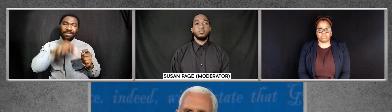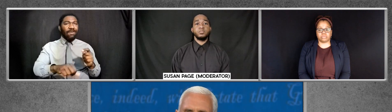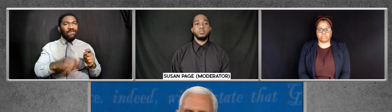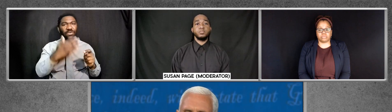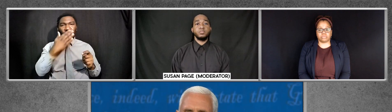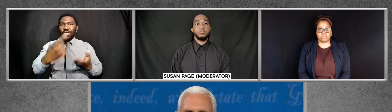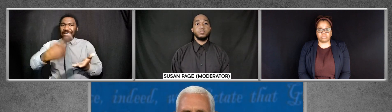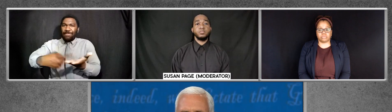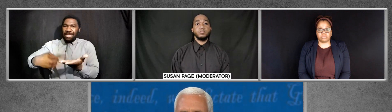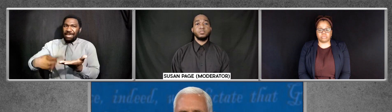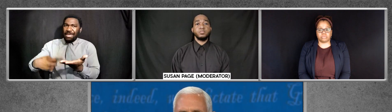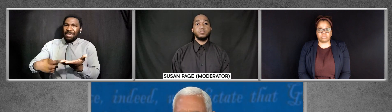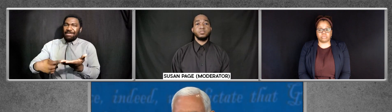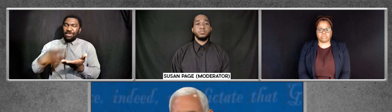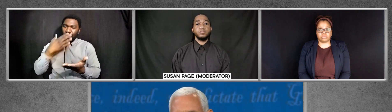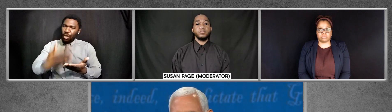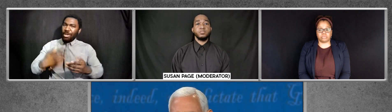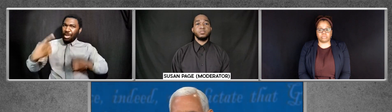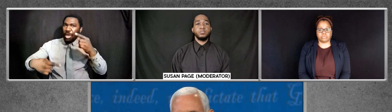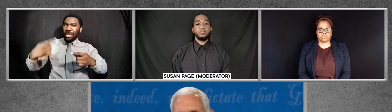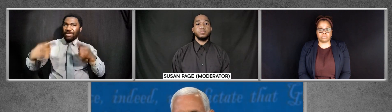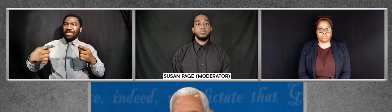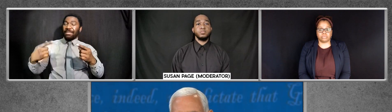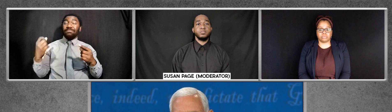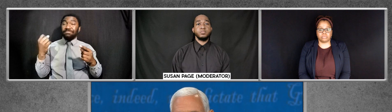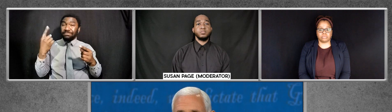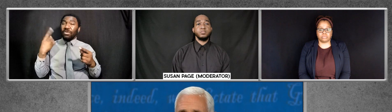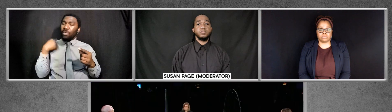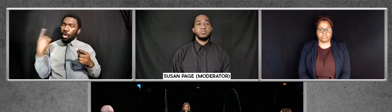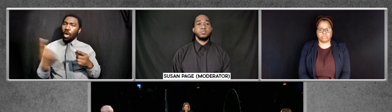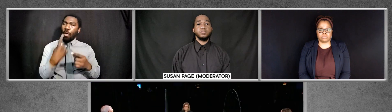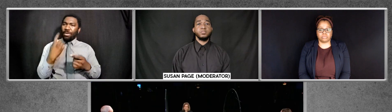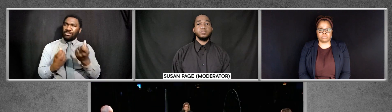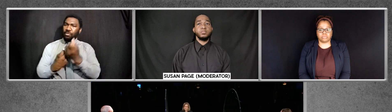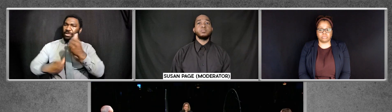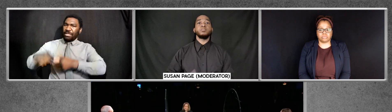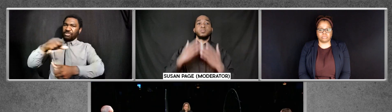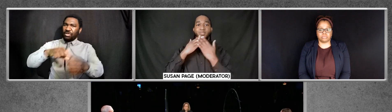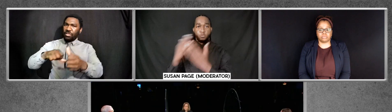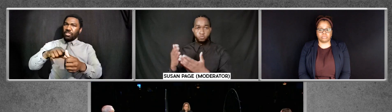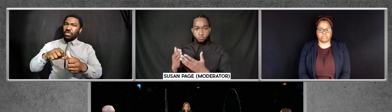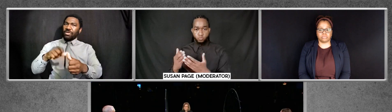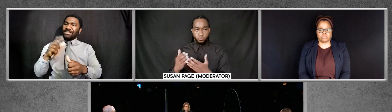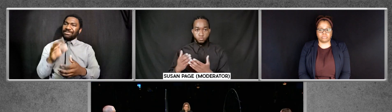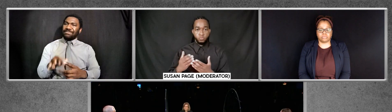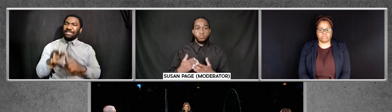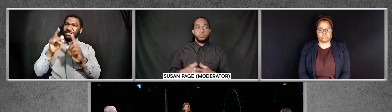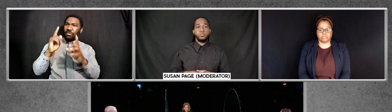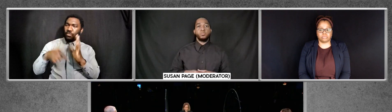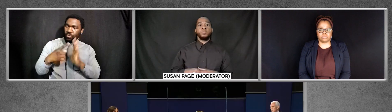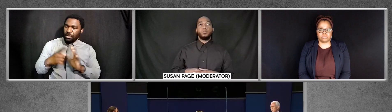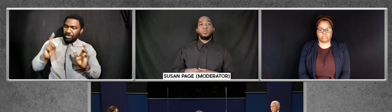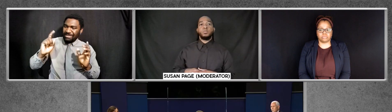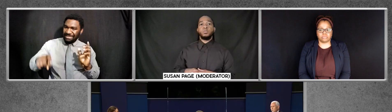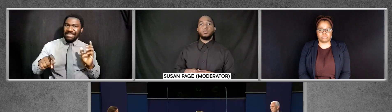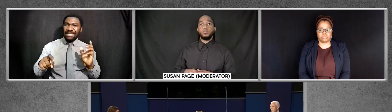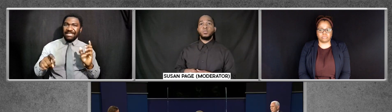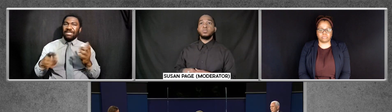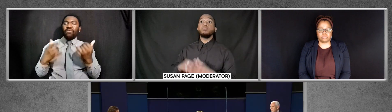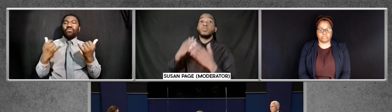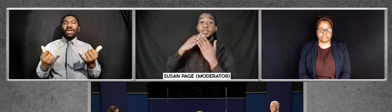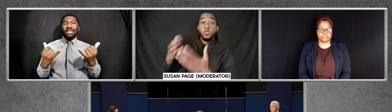we always come together and are always there for one another. Thank you, in times of need. And we've especially learned that through the